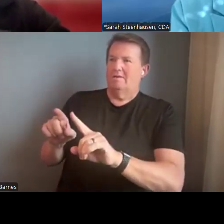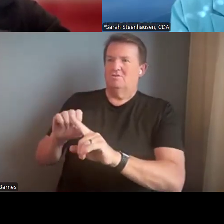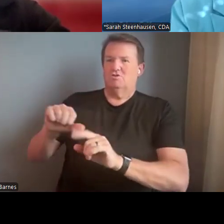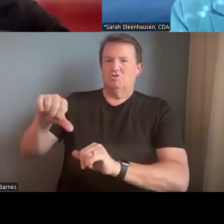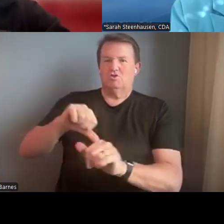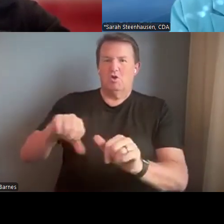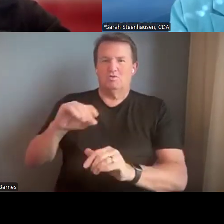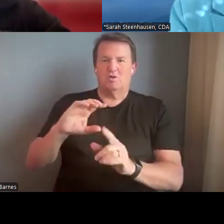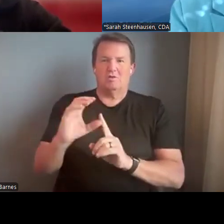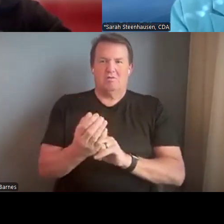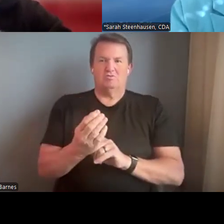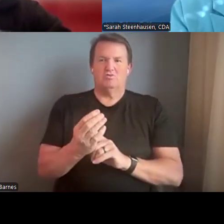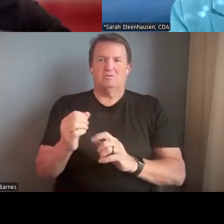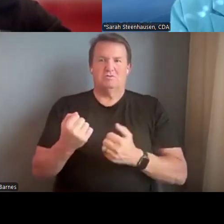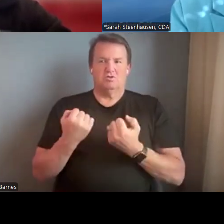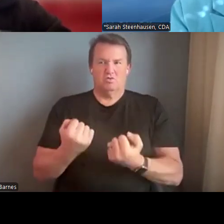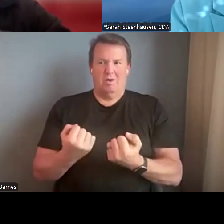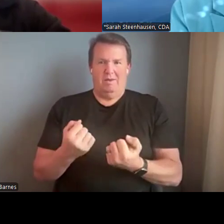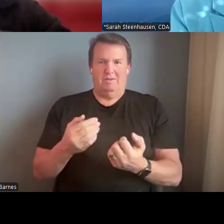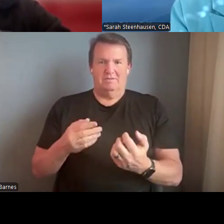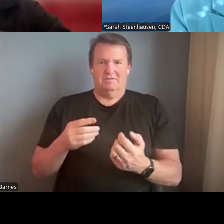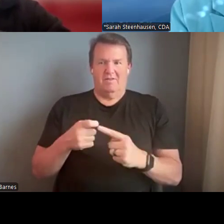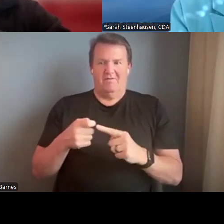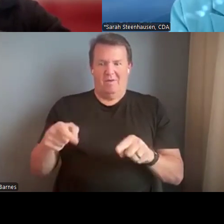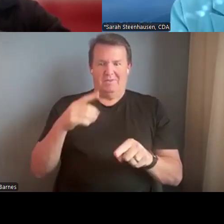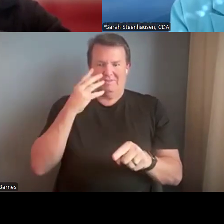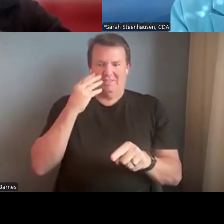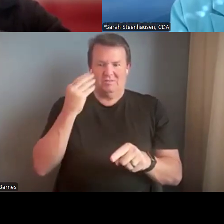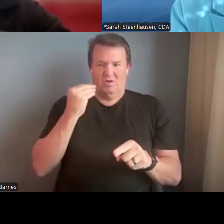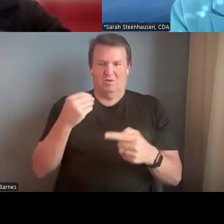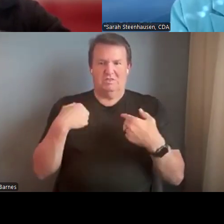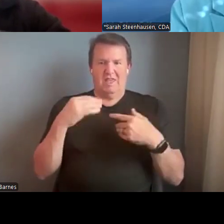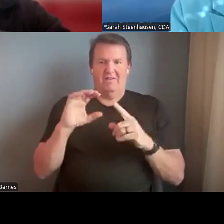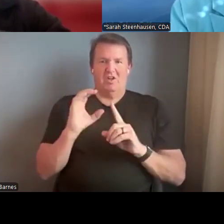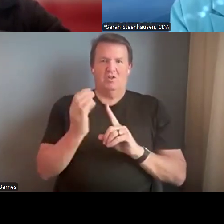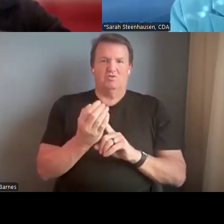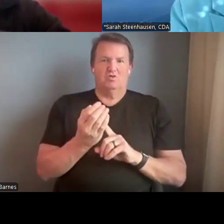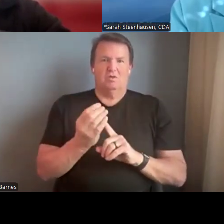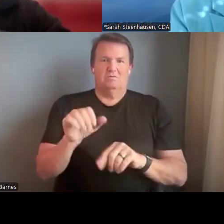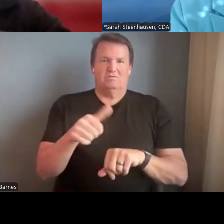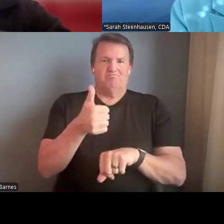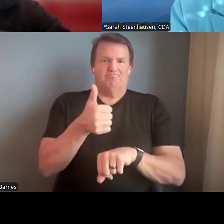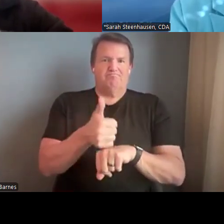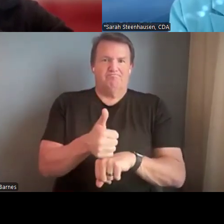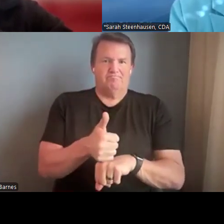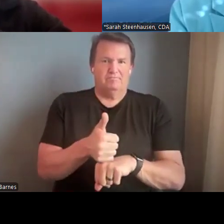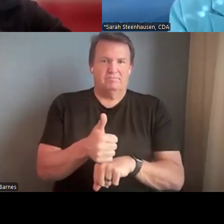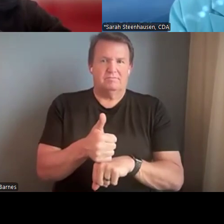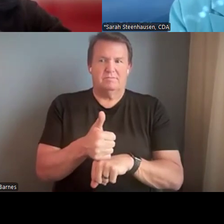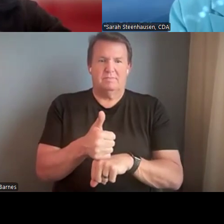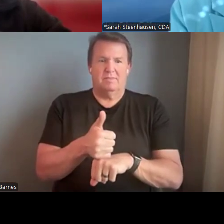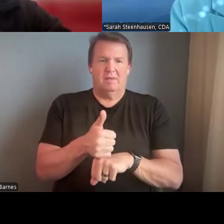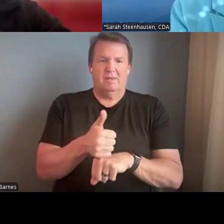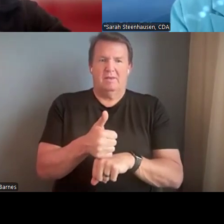strengths. I mean, people have been, through these experiences or have the cultural, structures even in it, even